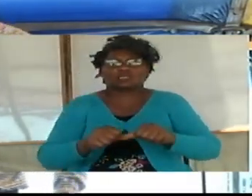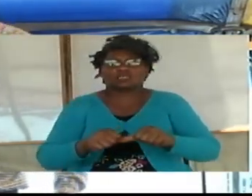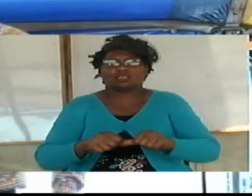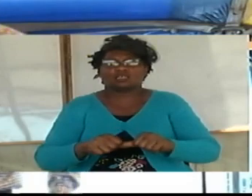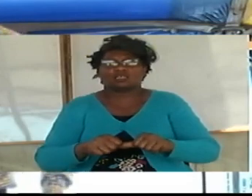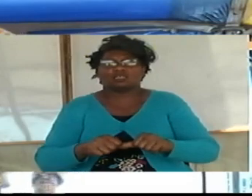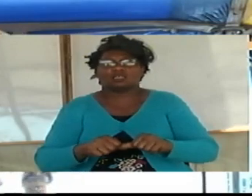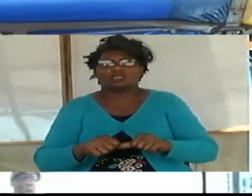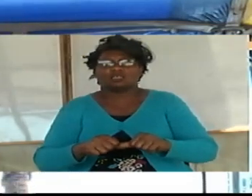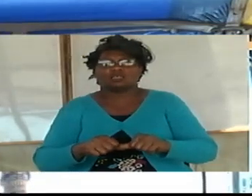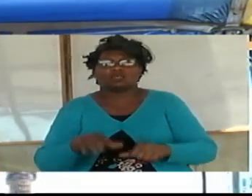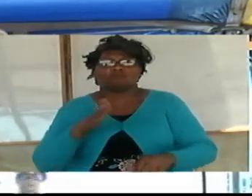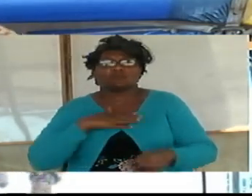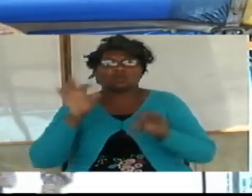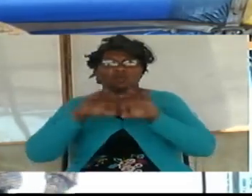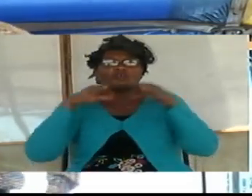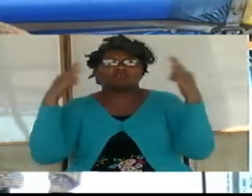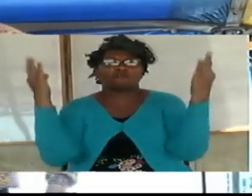brethren or anyone else.